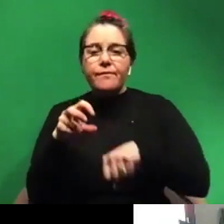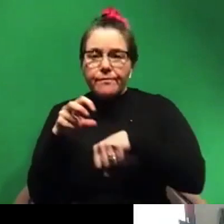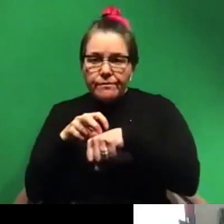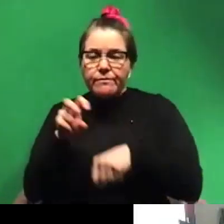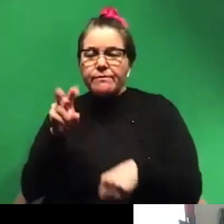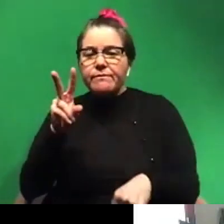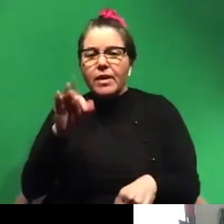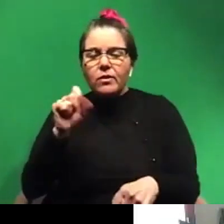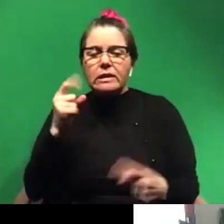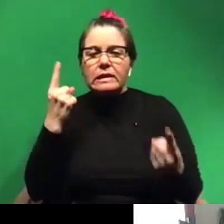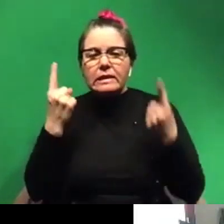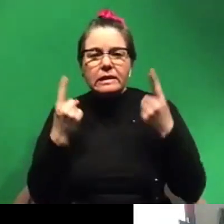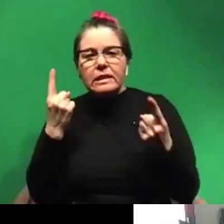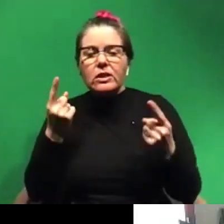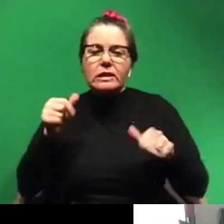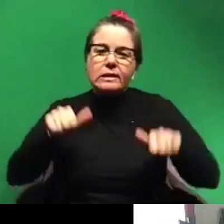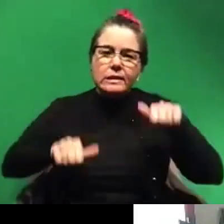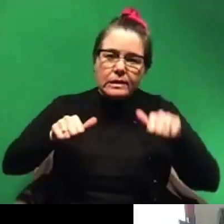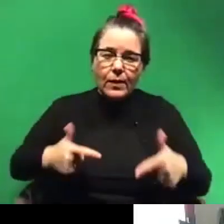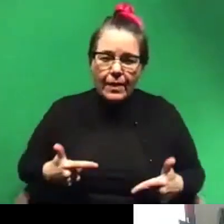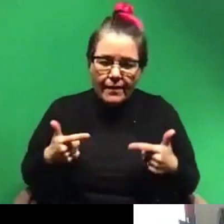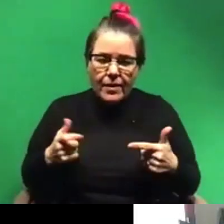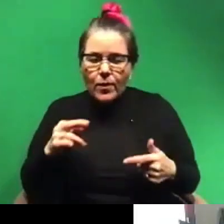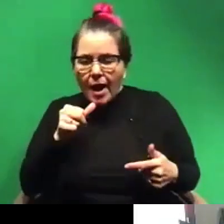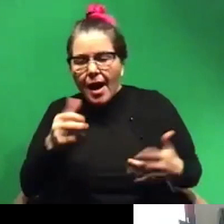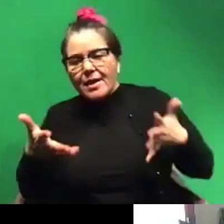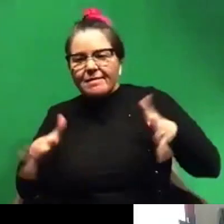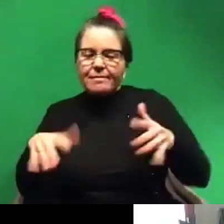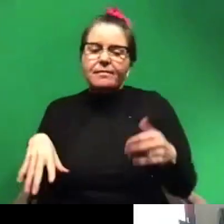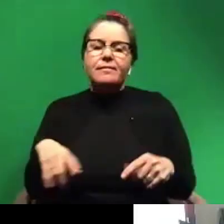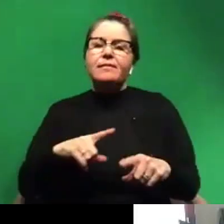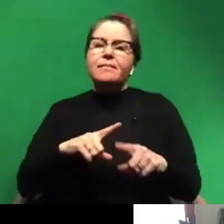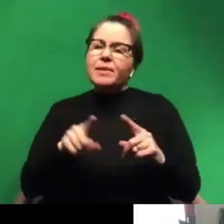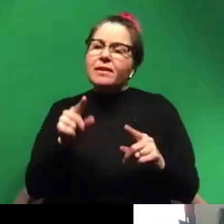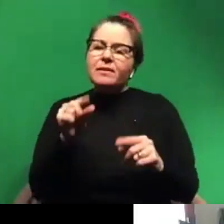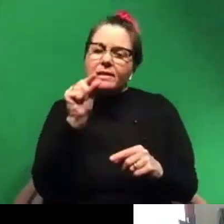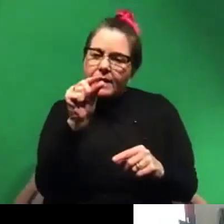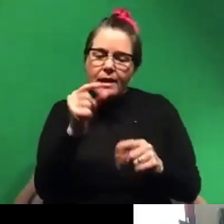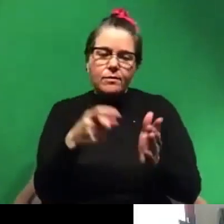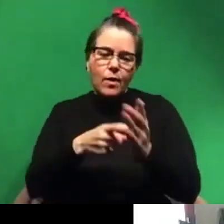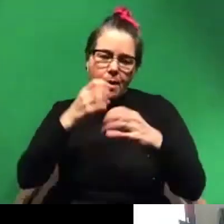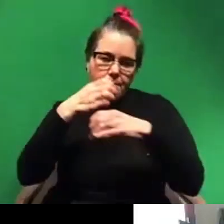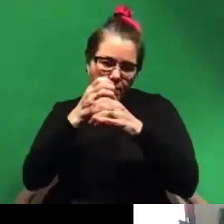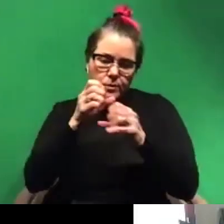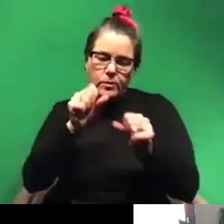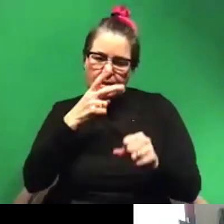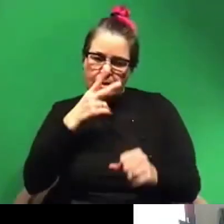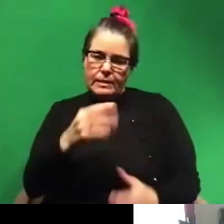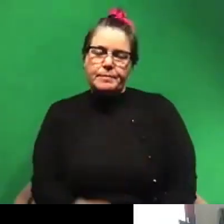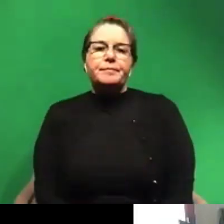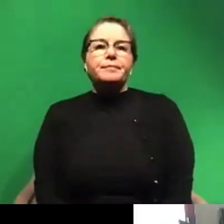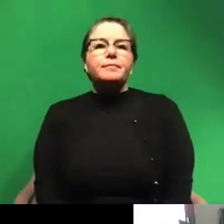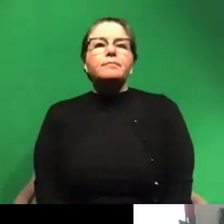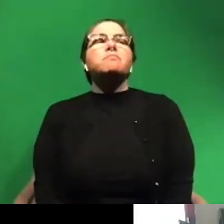considered, we're not so sure if they're living, but they are all so small that we need a microscope to see them.